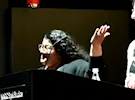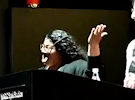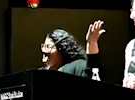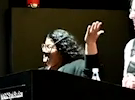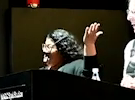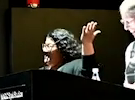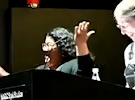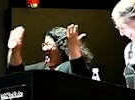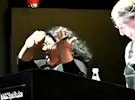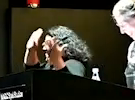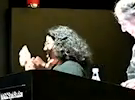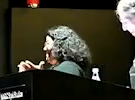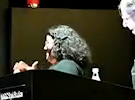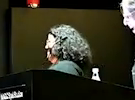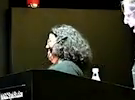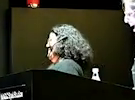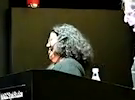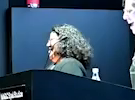Hello.